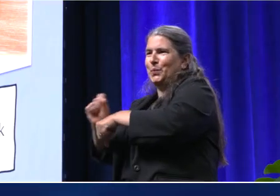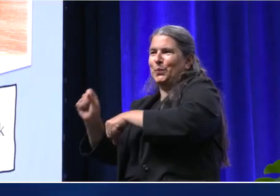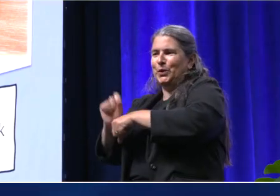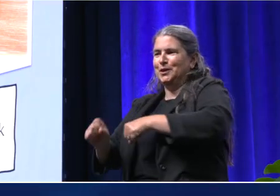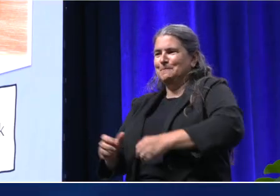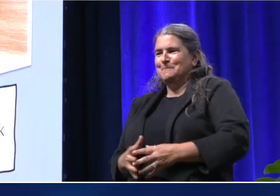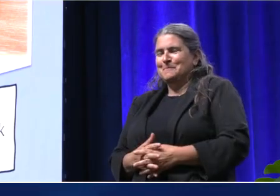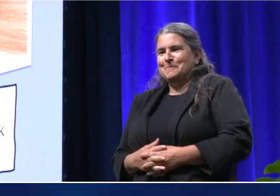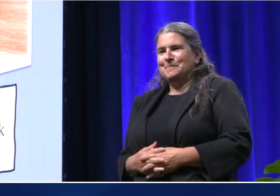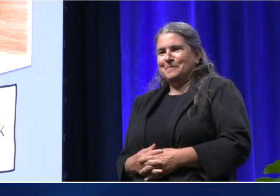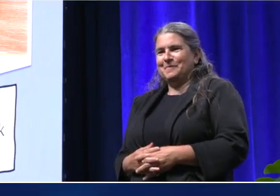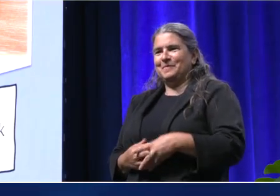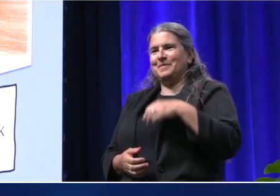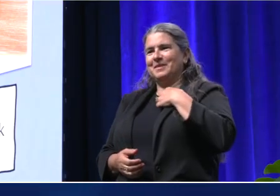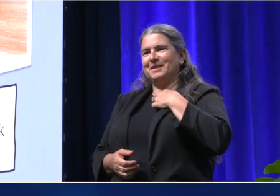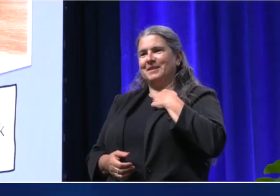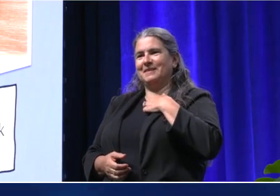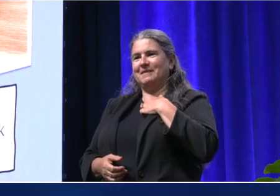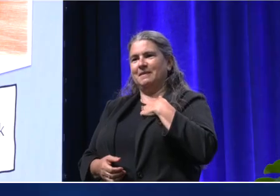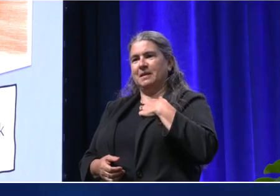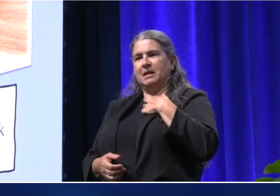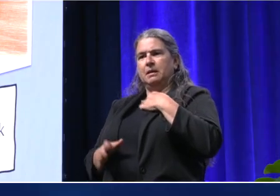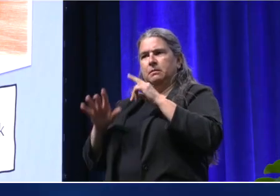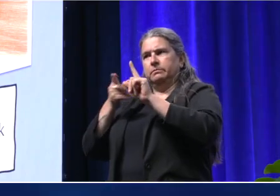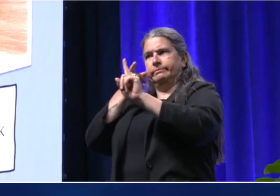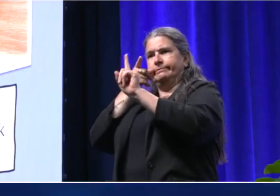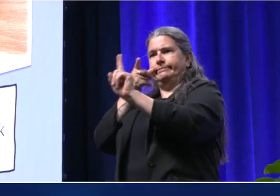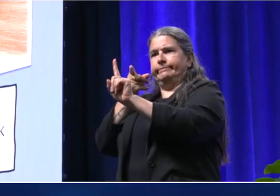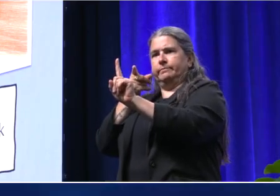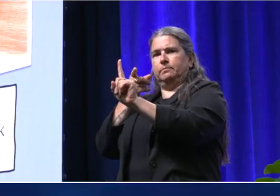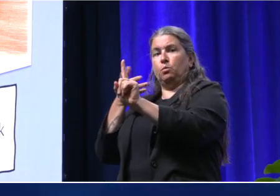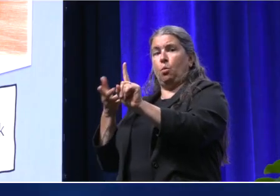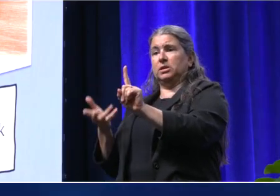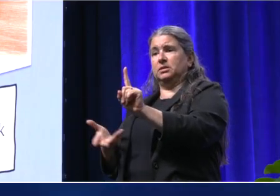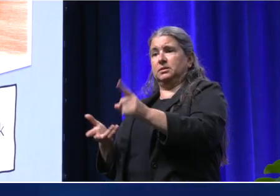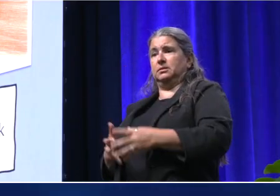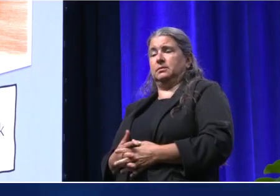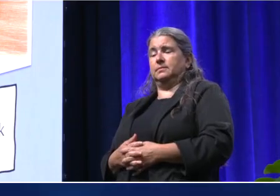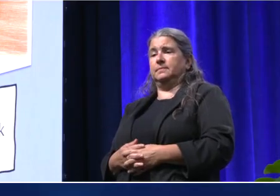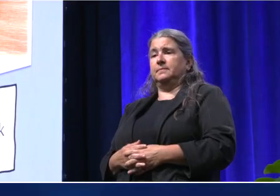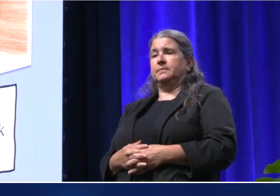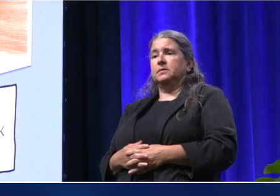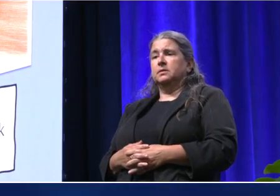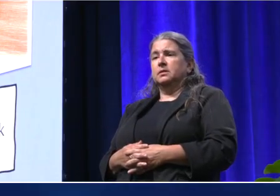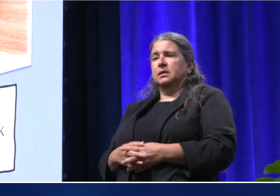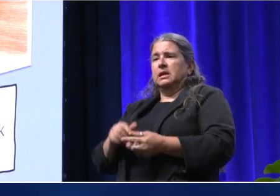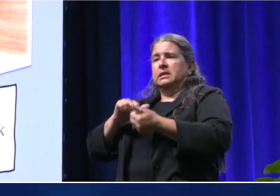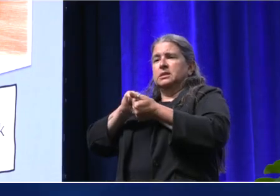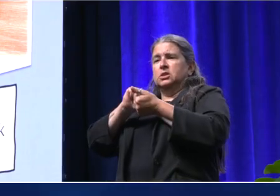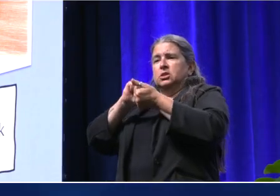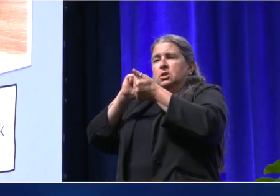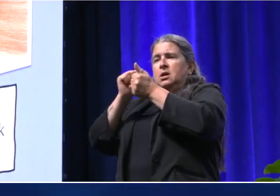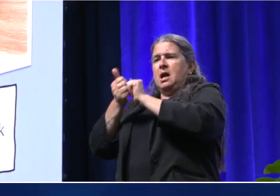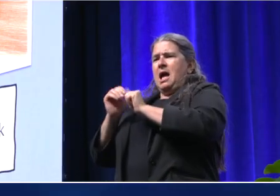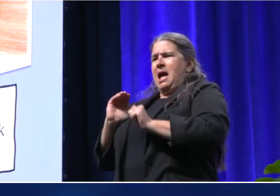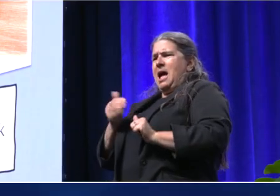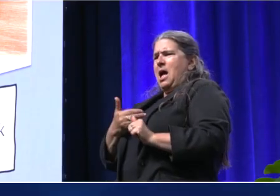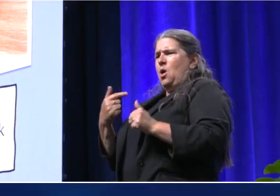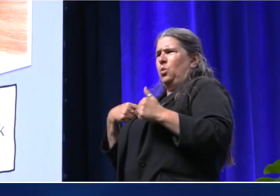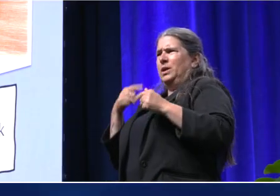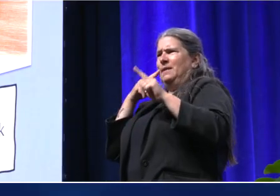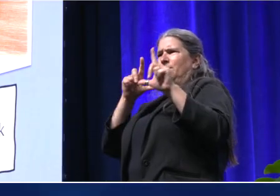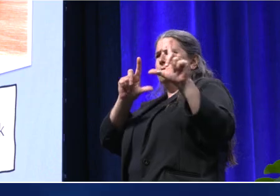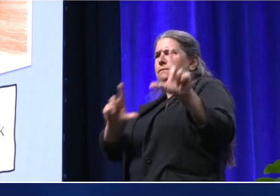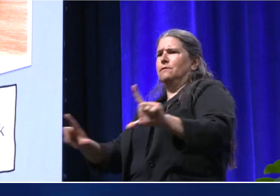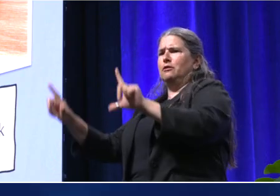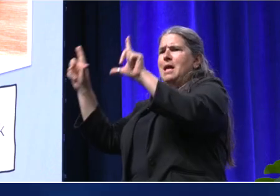because what this fundamentally does is changes the question of how you do dissemination of public health data, because the people who need